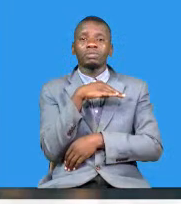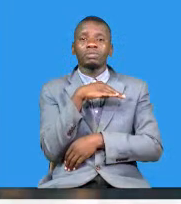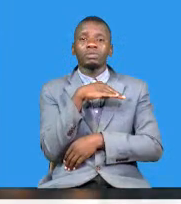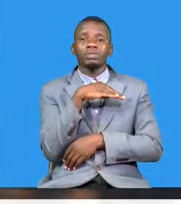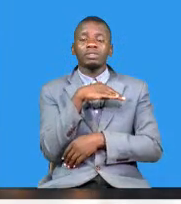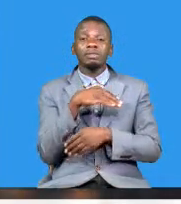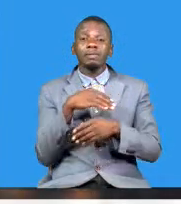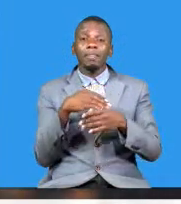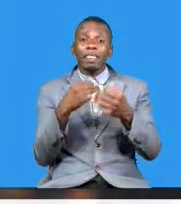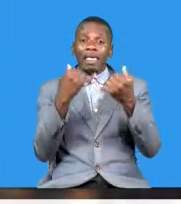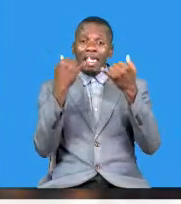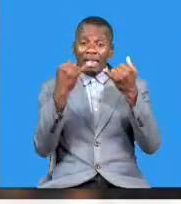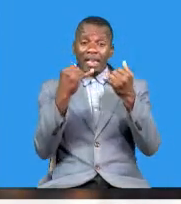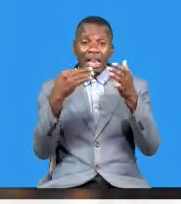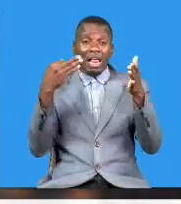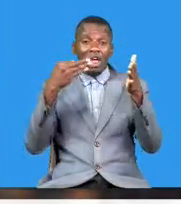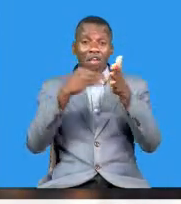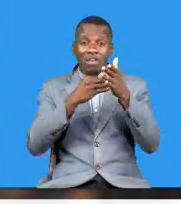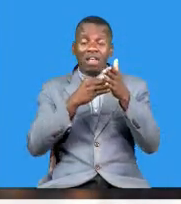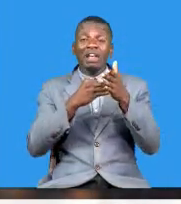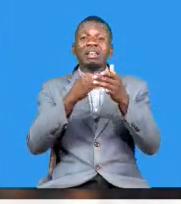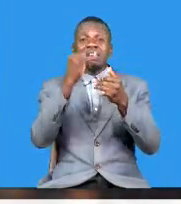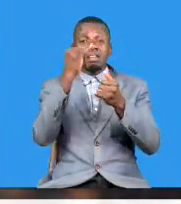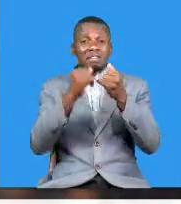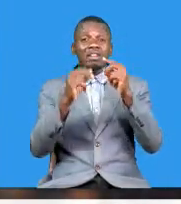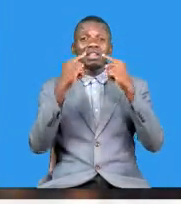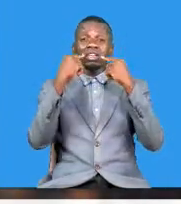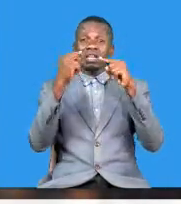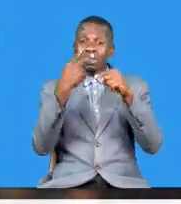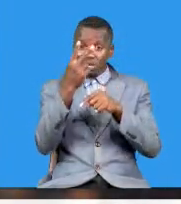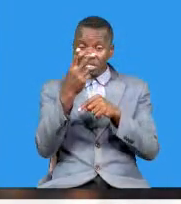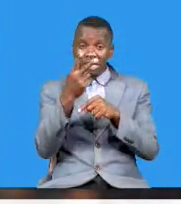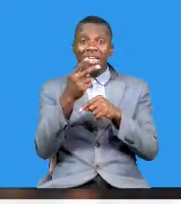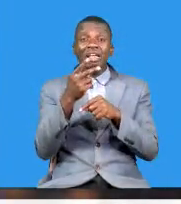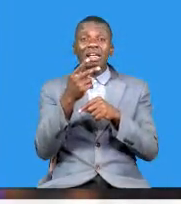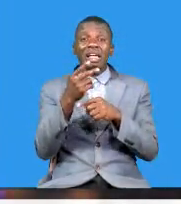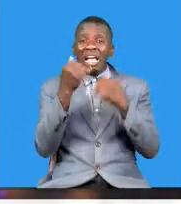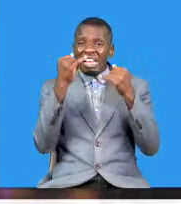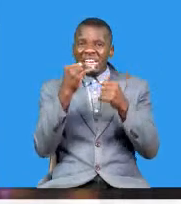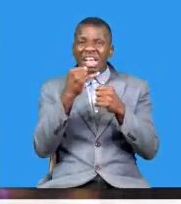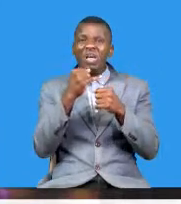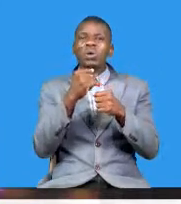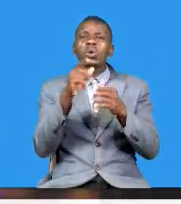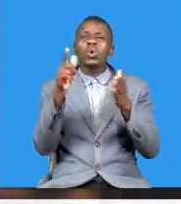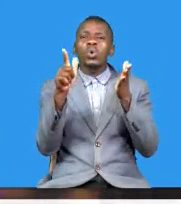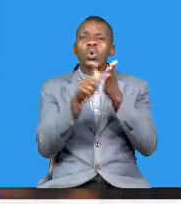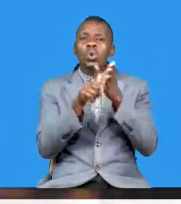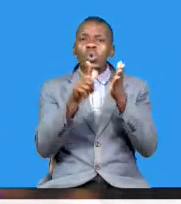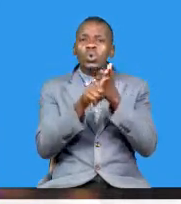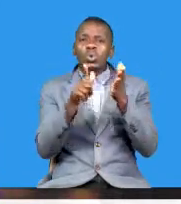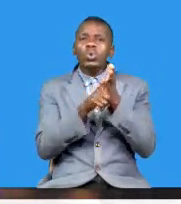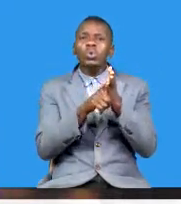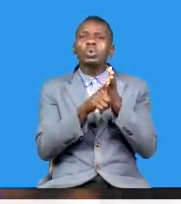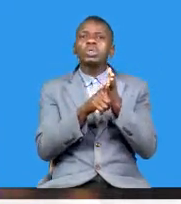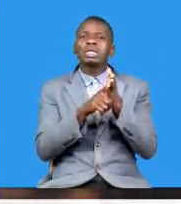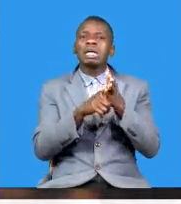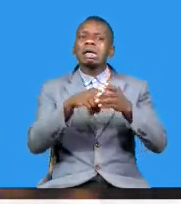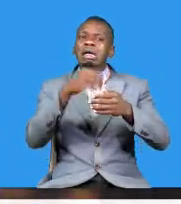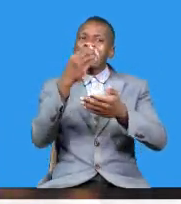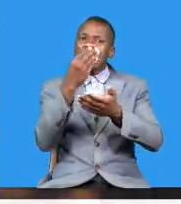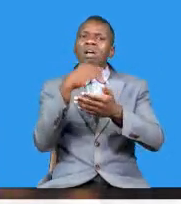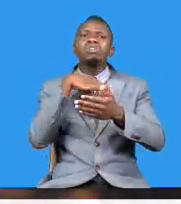And finally, in our news, as Lusaka's refill or dump site, as it is popularly referred